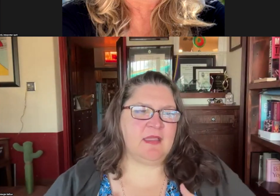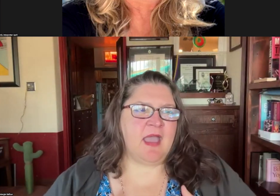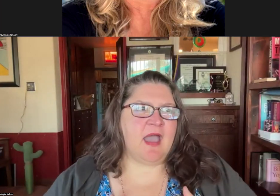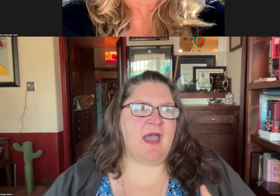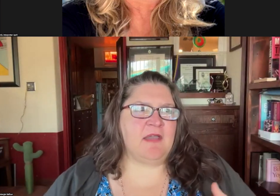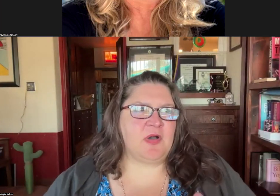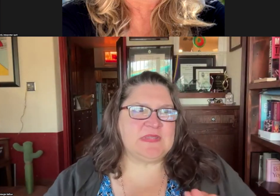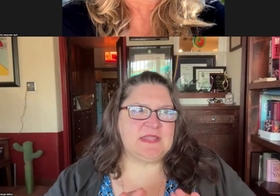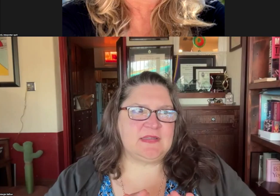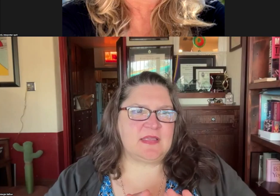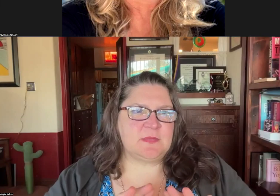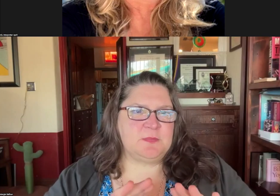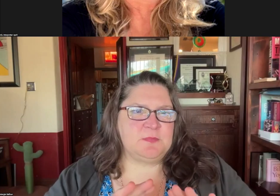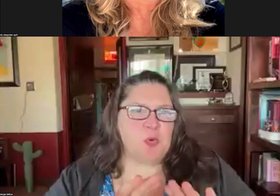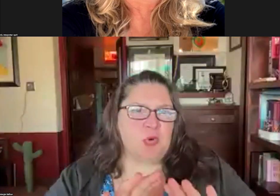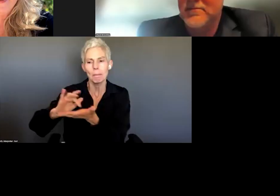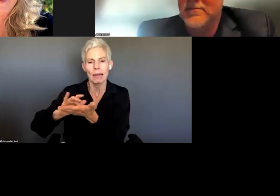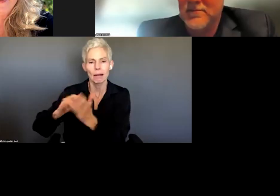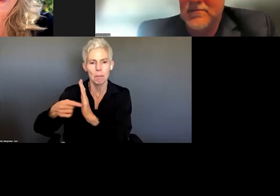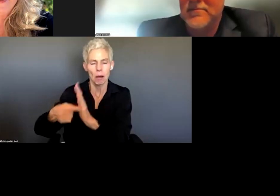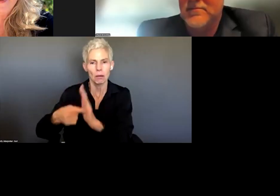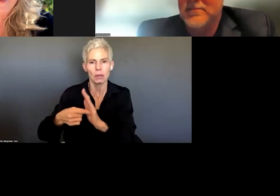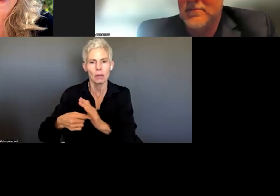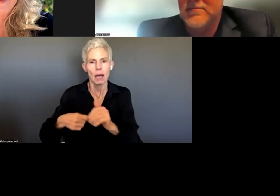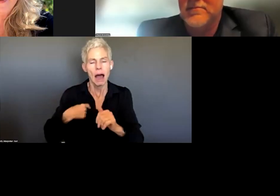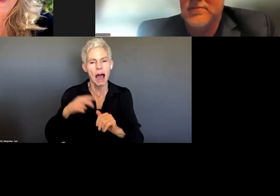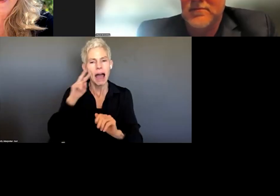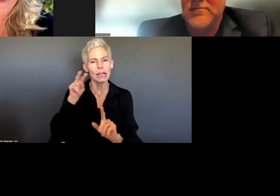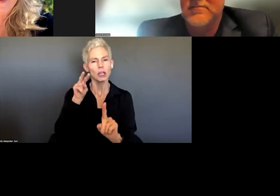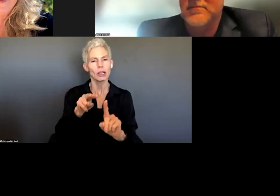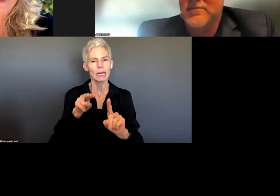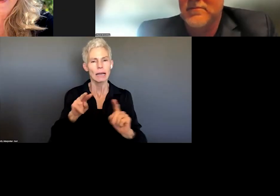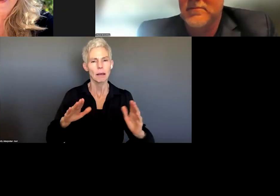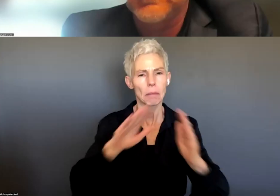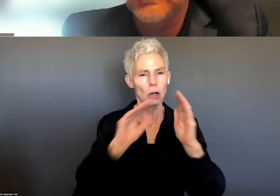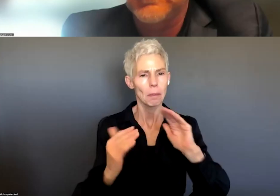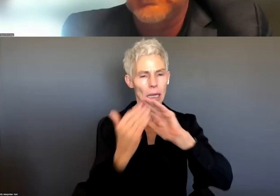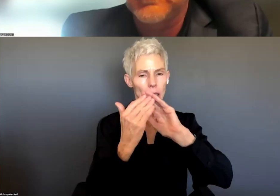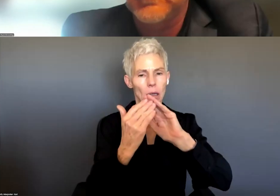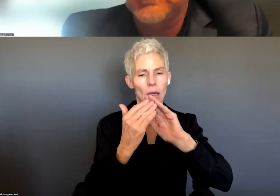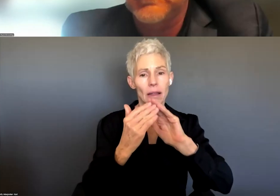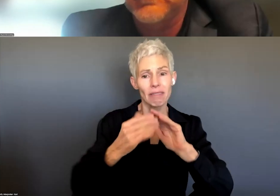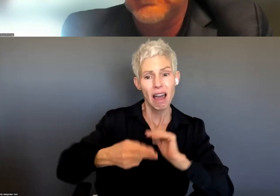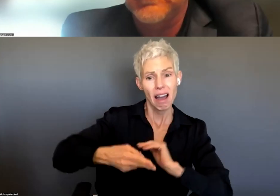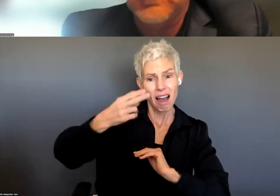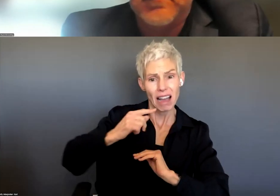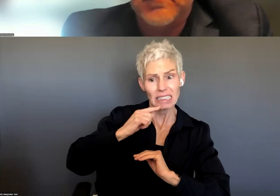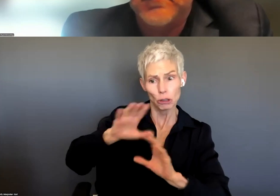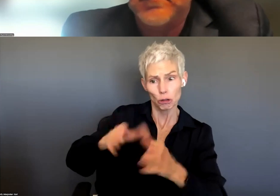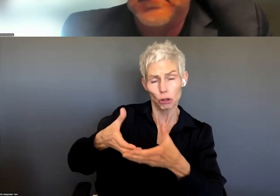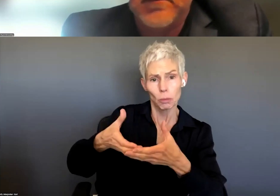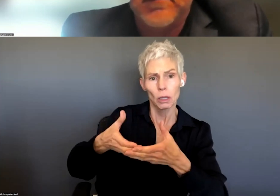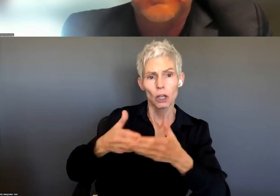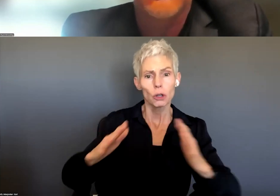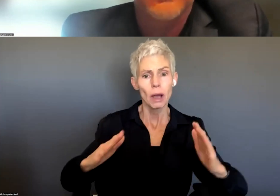that. And I've always seen it as a more of a pyramid, where when you're talking about this high acuity group, you've got the base of your triangle, like